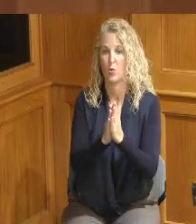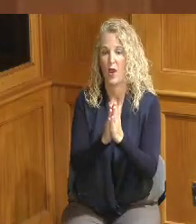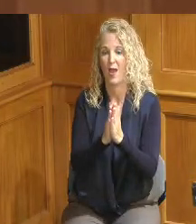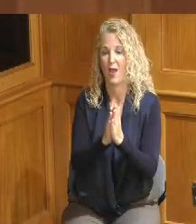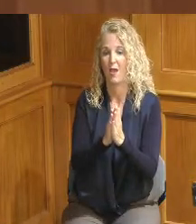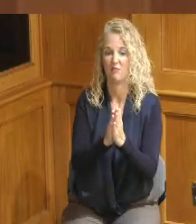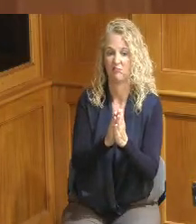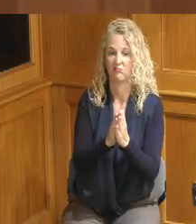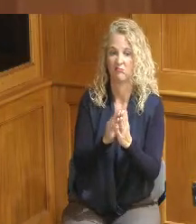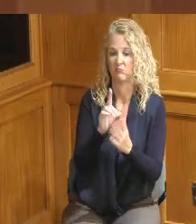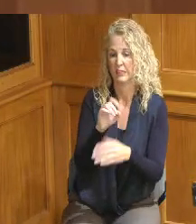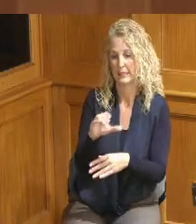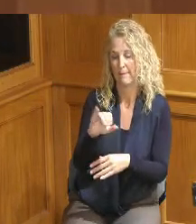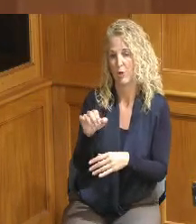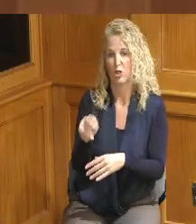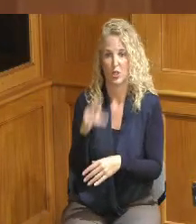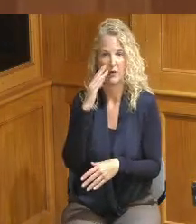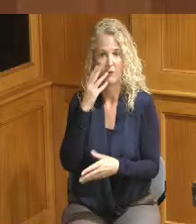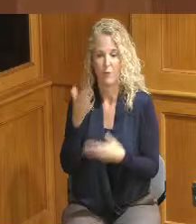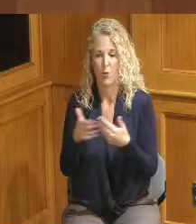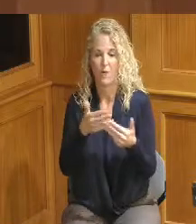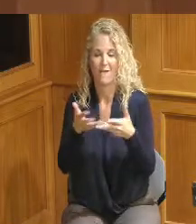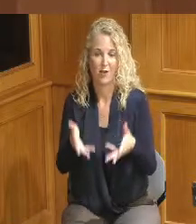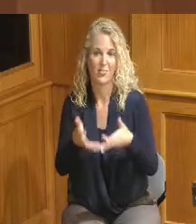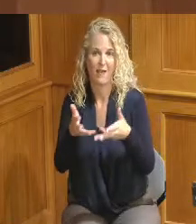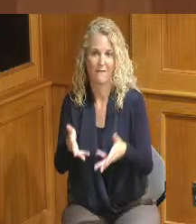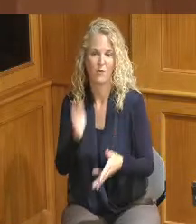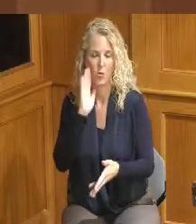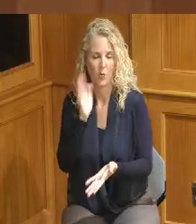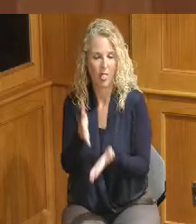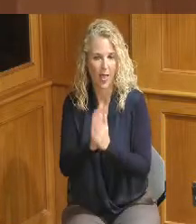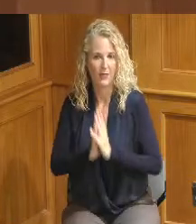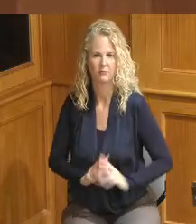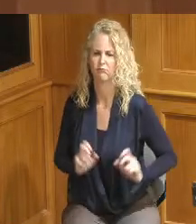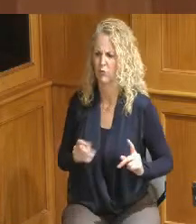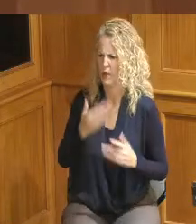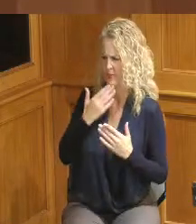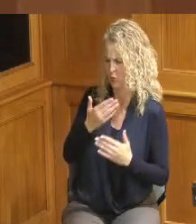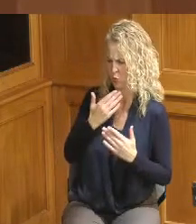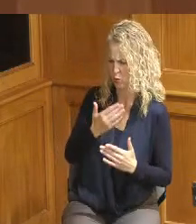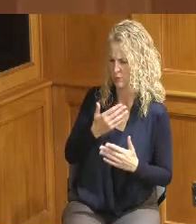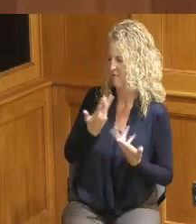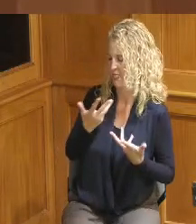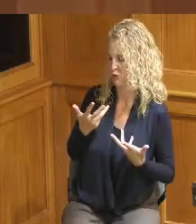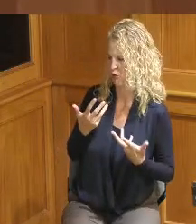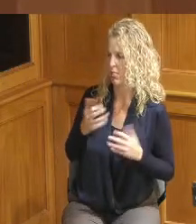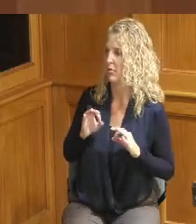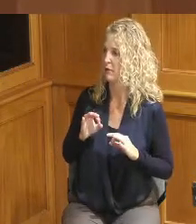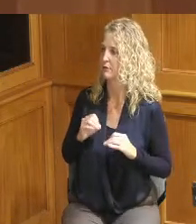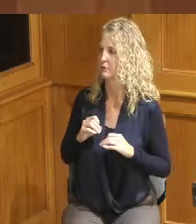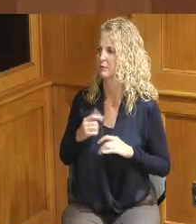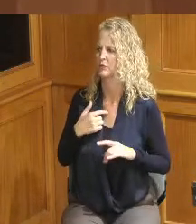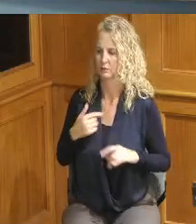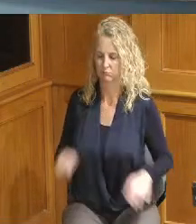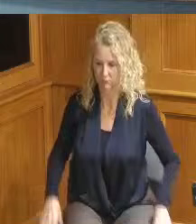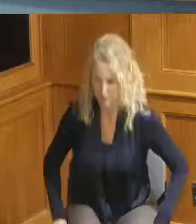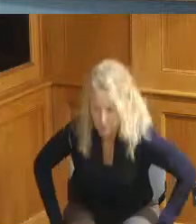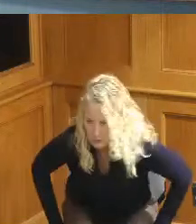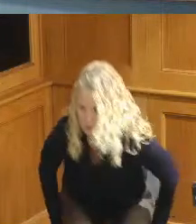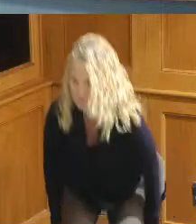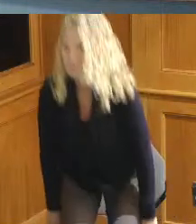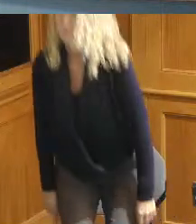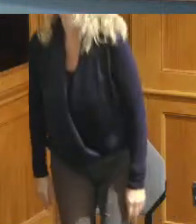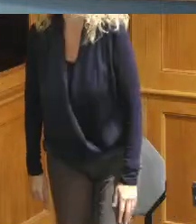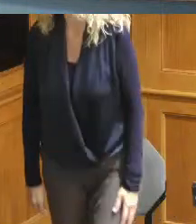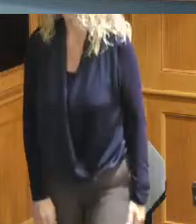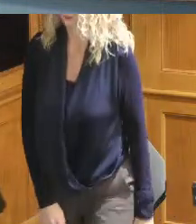next year for the remaining balance for construction. Thank you. That's all I have. I guess I'm trying to find out, how does this tie into